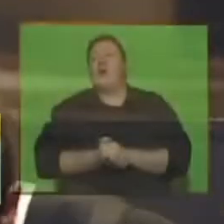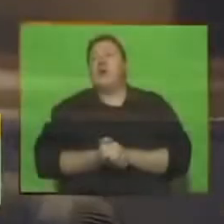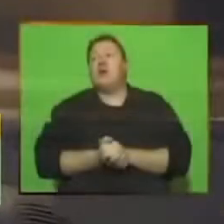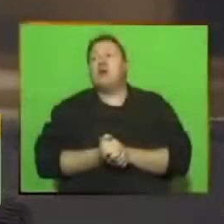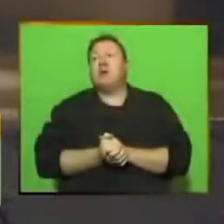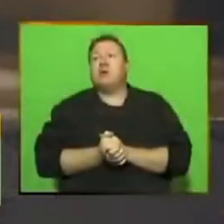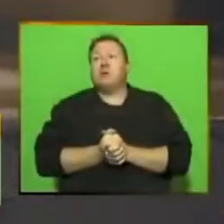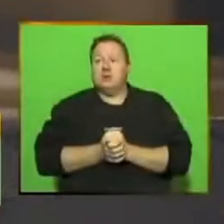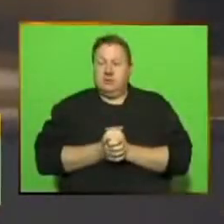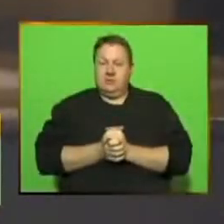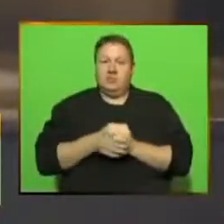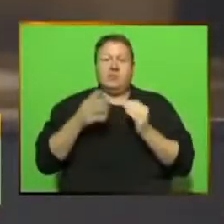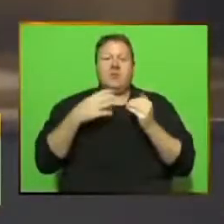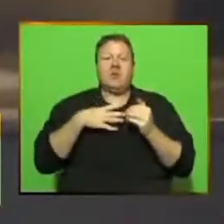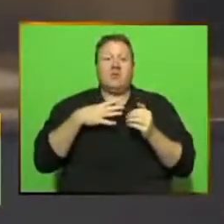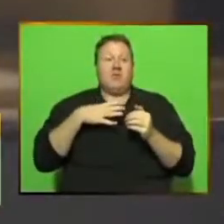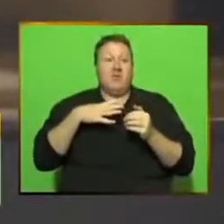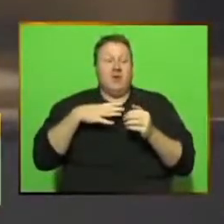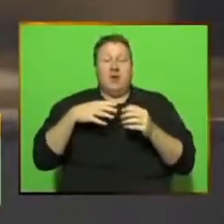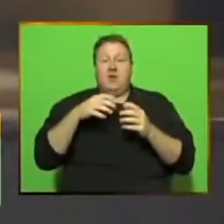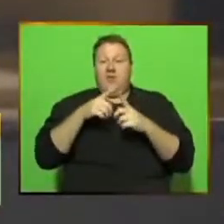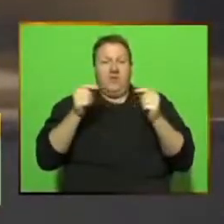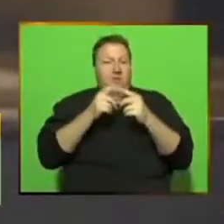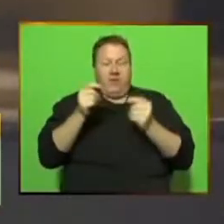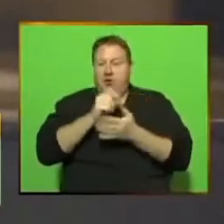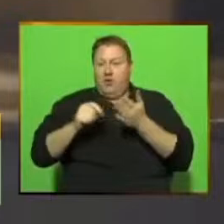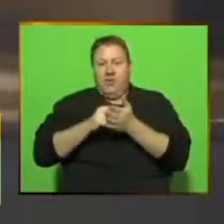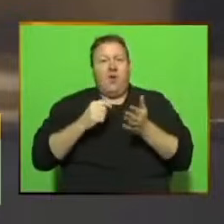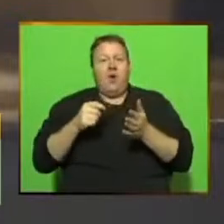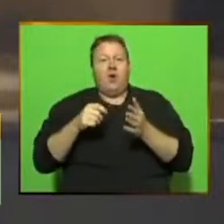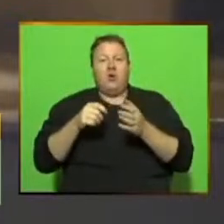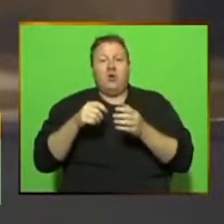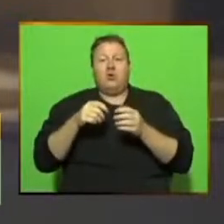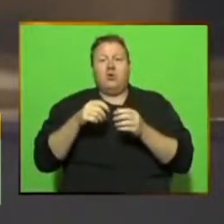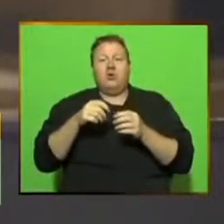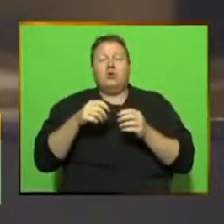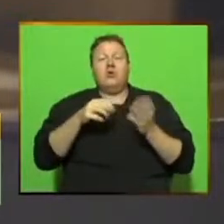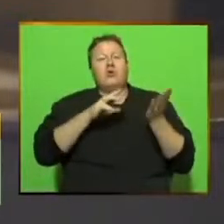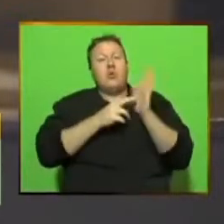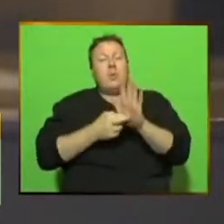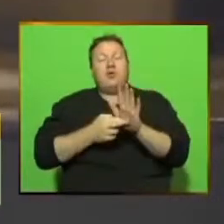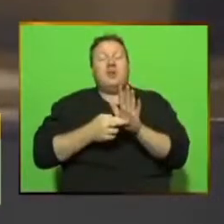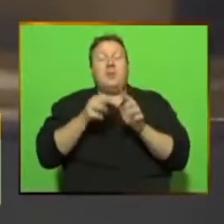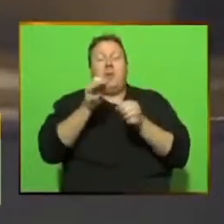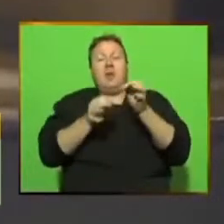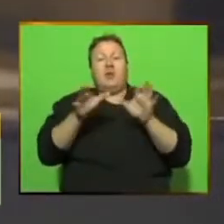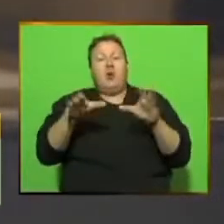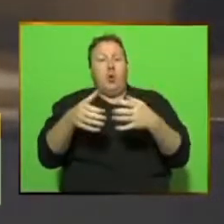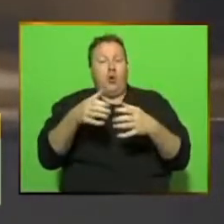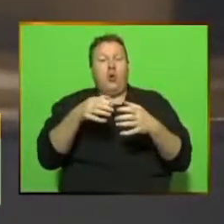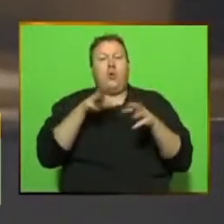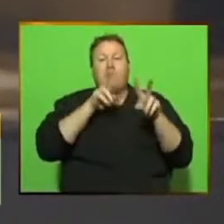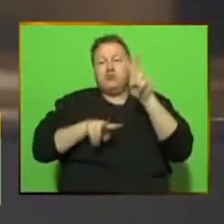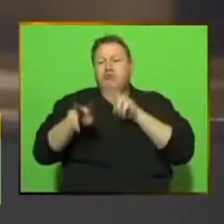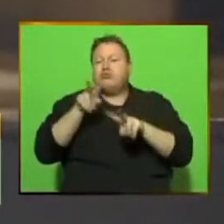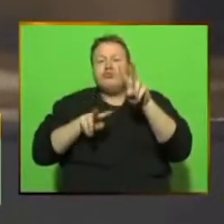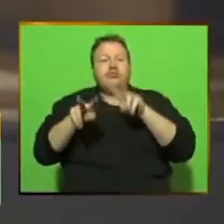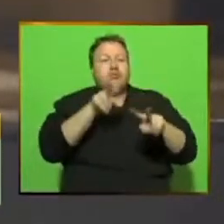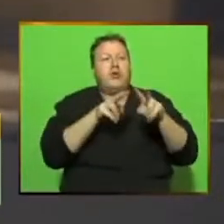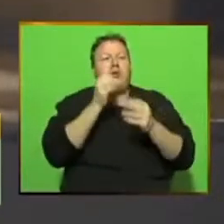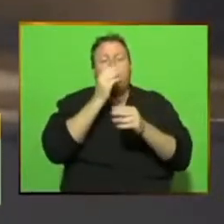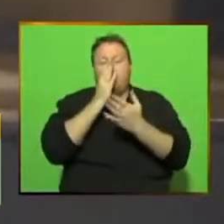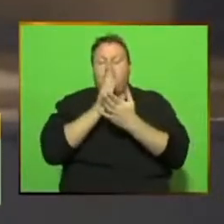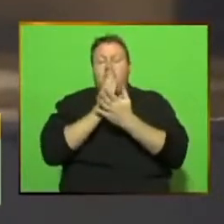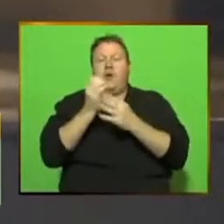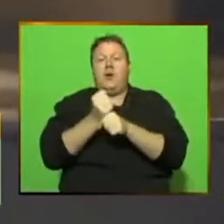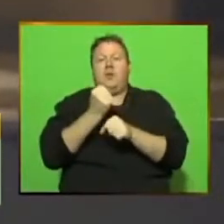May I find out whether the parties will send the same representatives that they sent before? Yes, they are